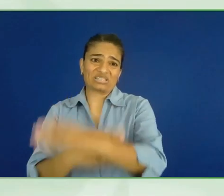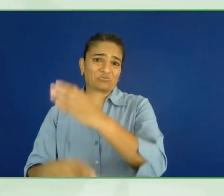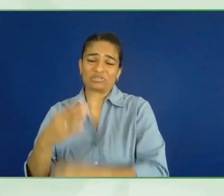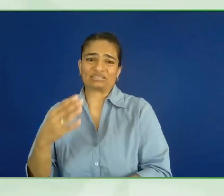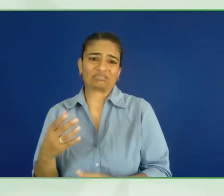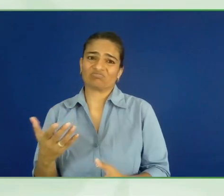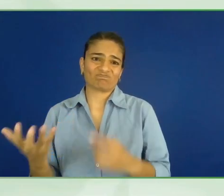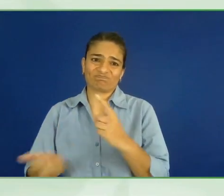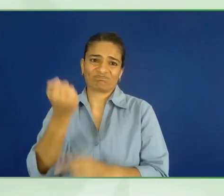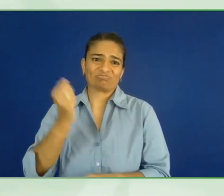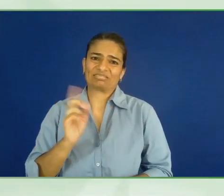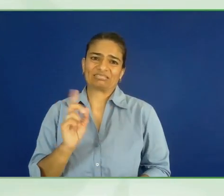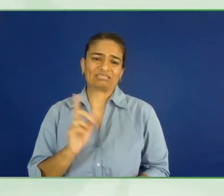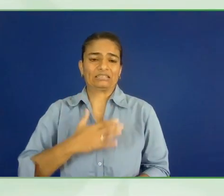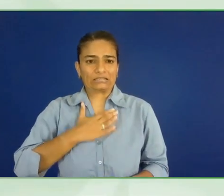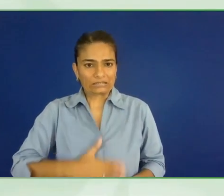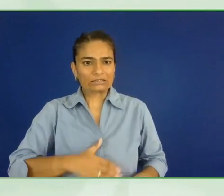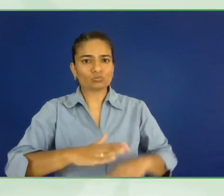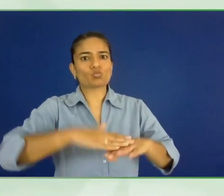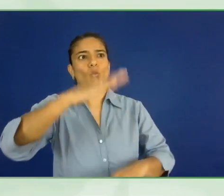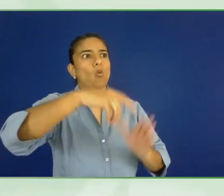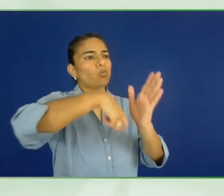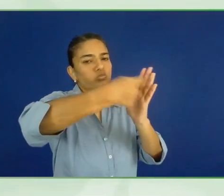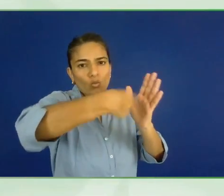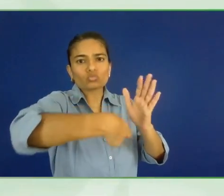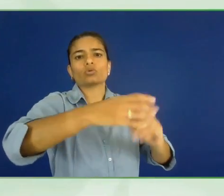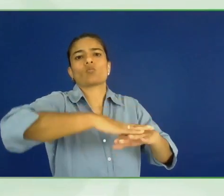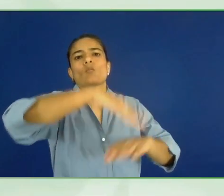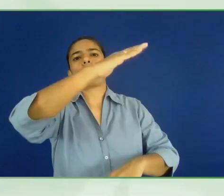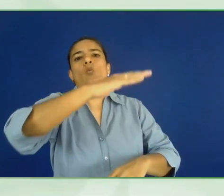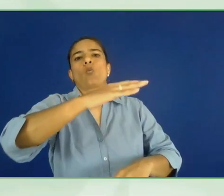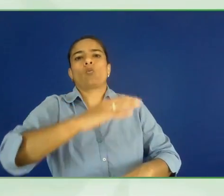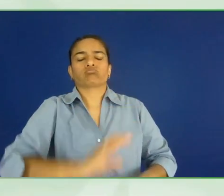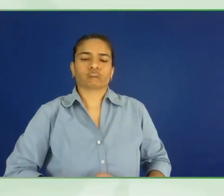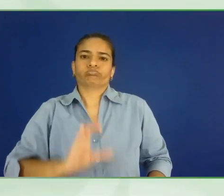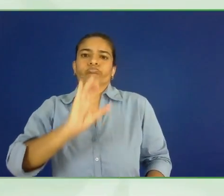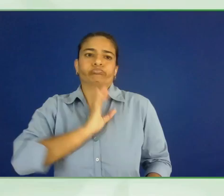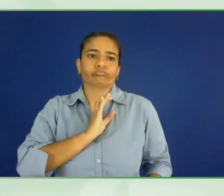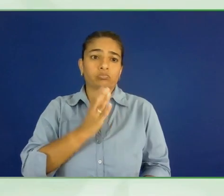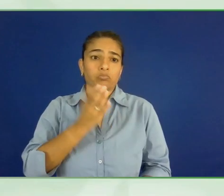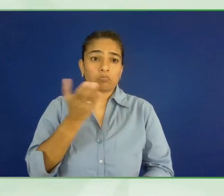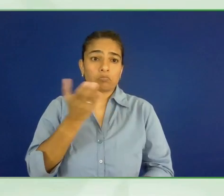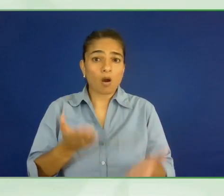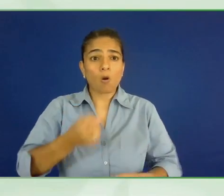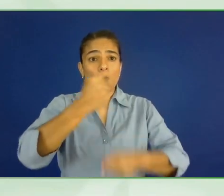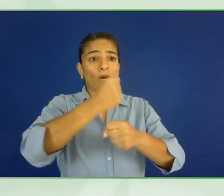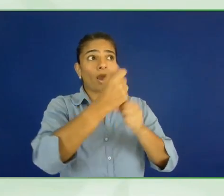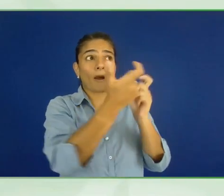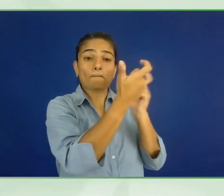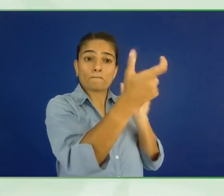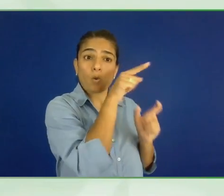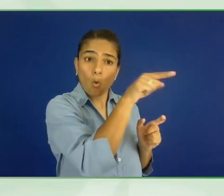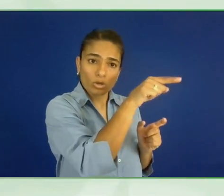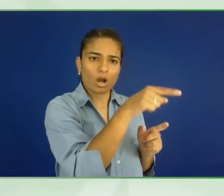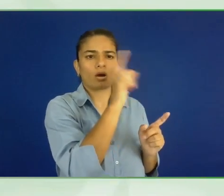more courage maybe for our employers to works well. What about